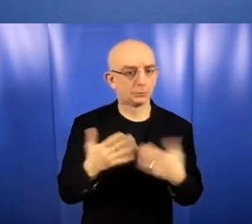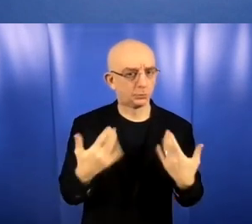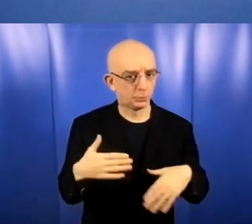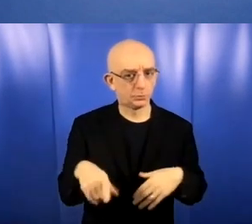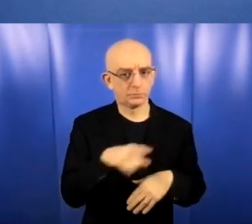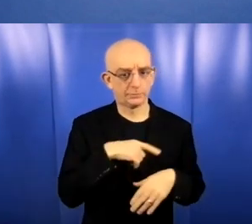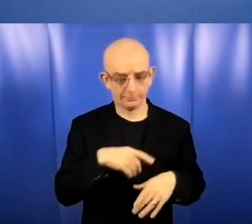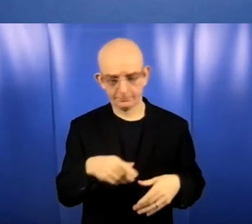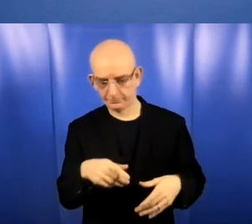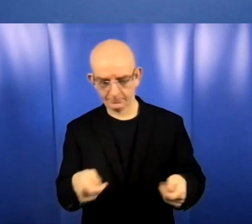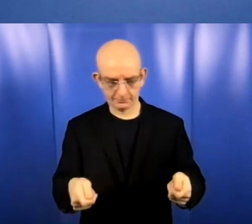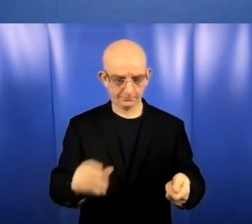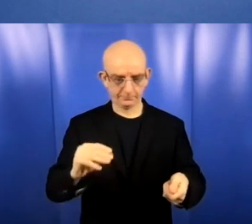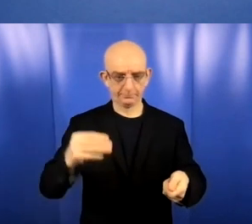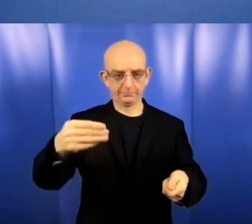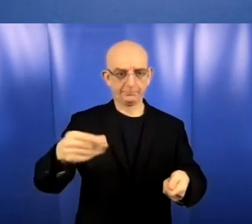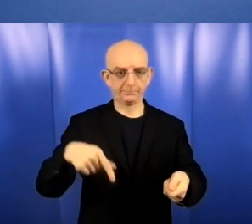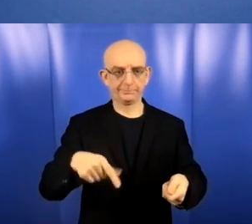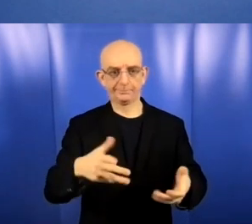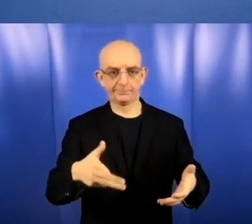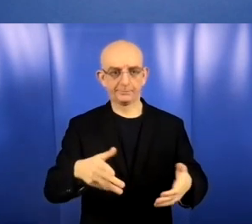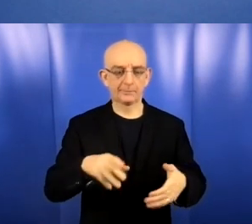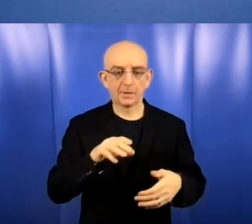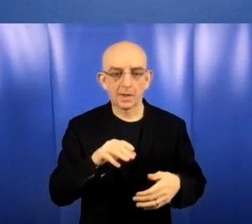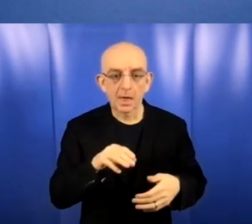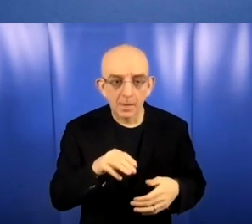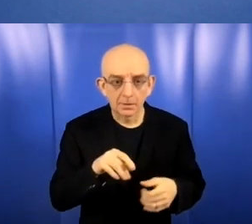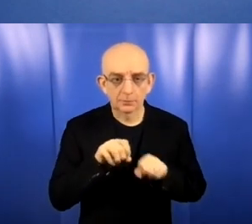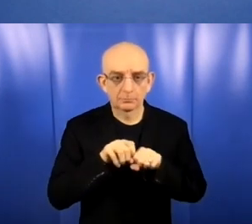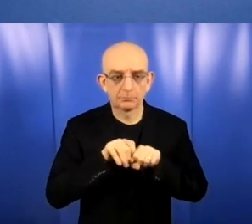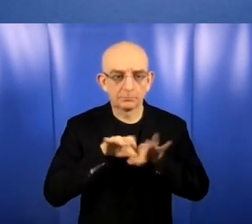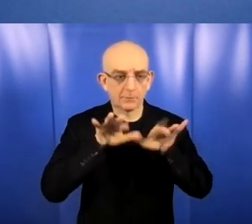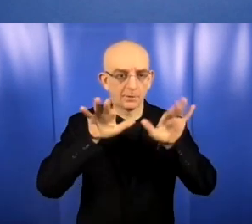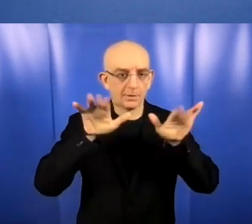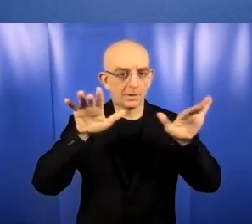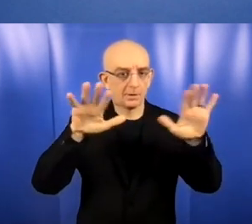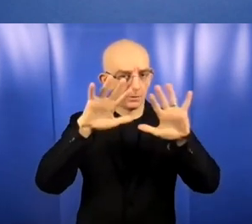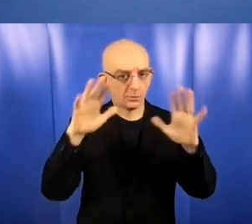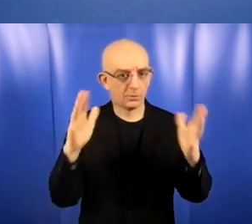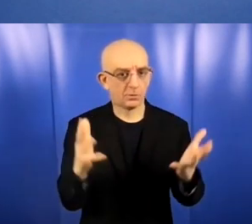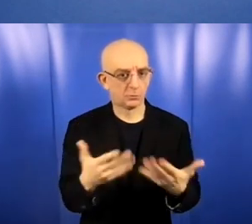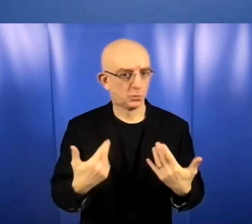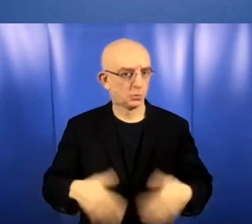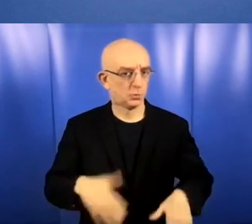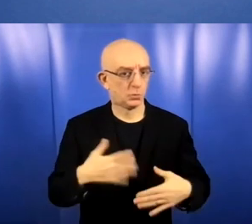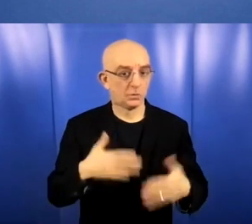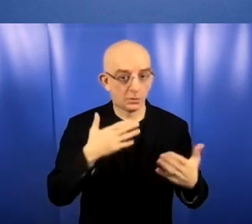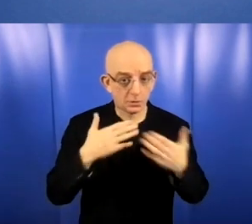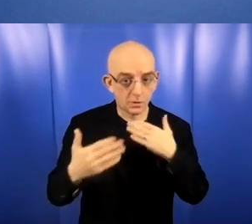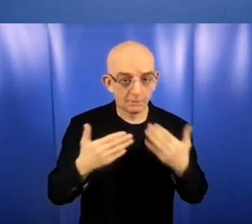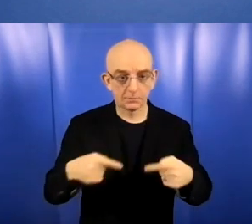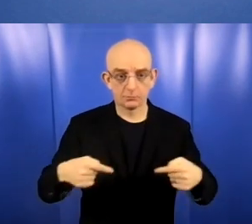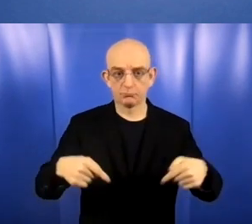have conferences like this. Conferences like this are really interesting, really important. But if we're going to have tertiary level